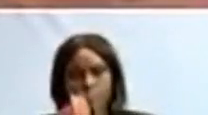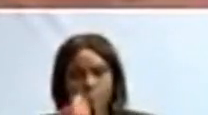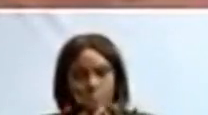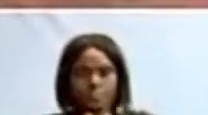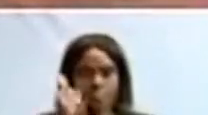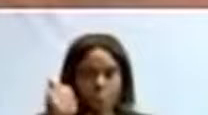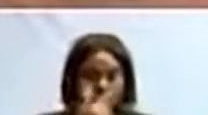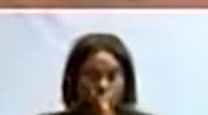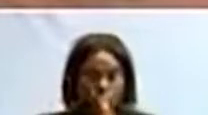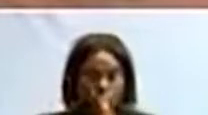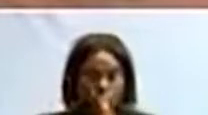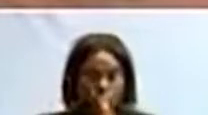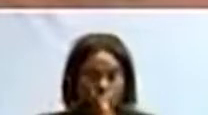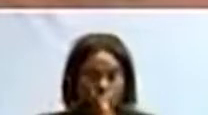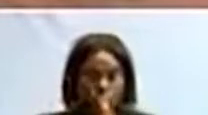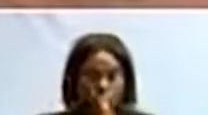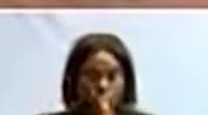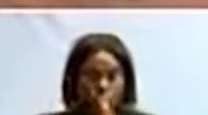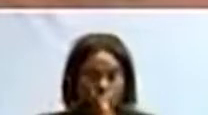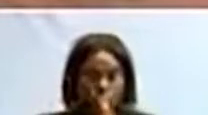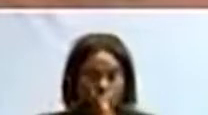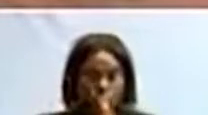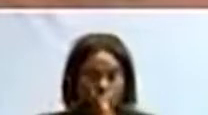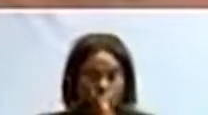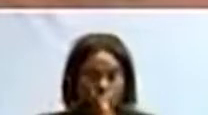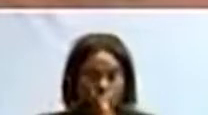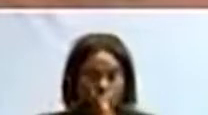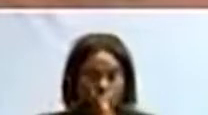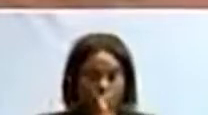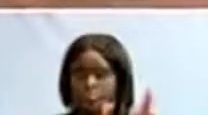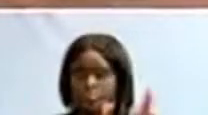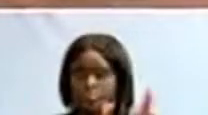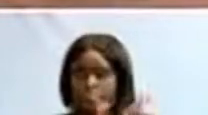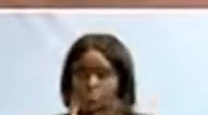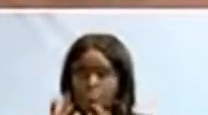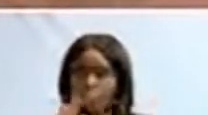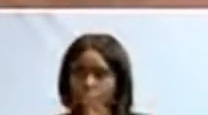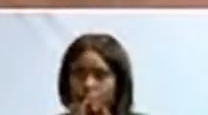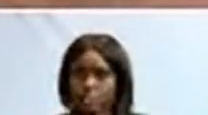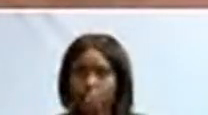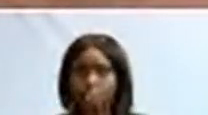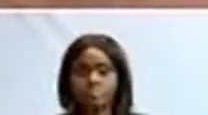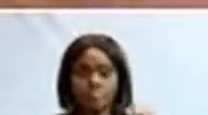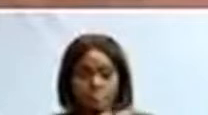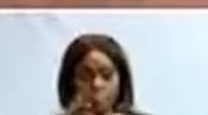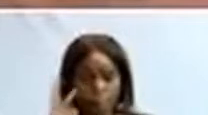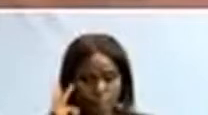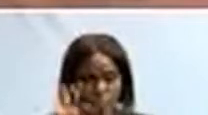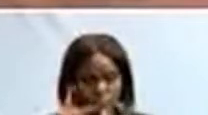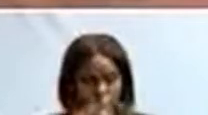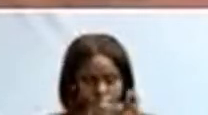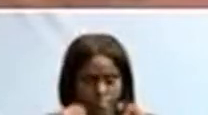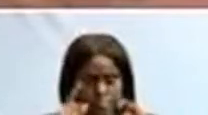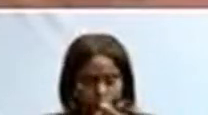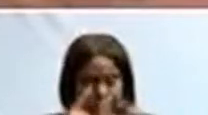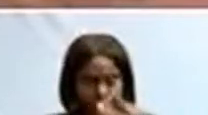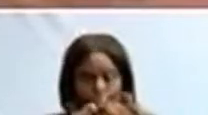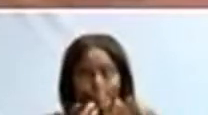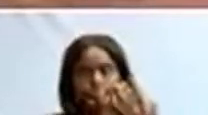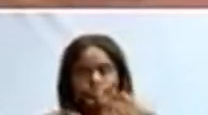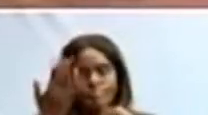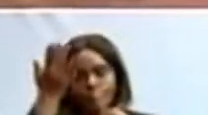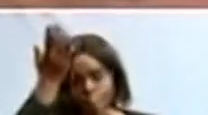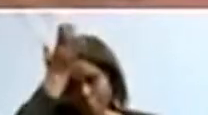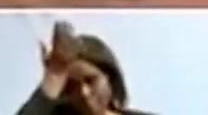appointment letters for new officers. Measure, Chair. Management will endeavor to